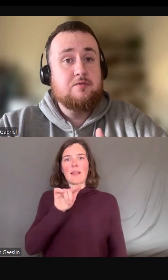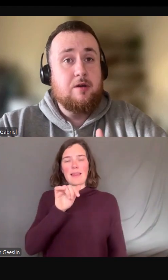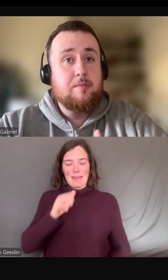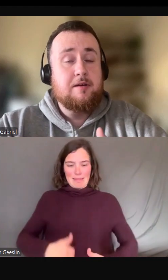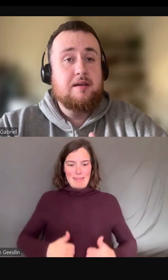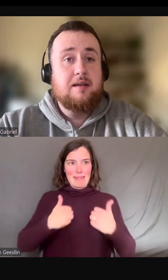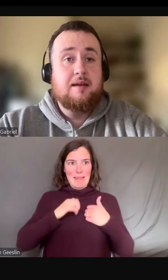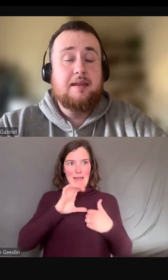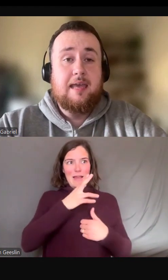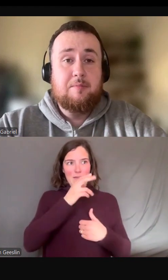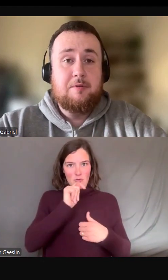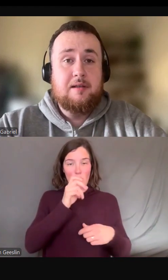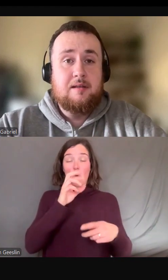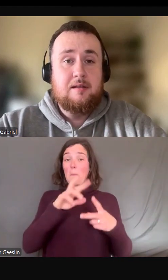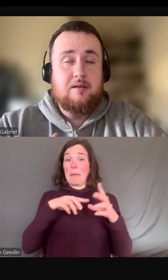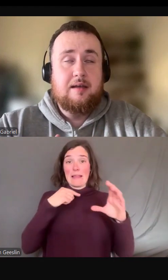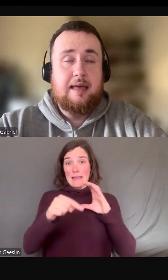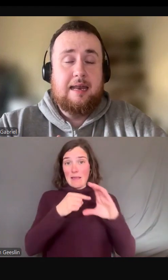is